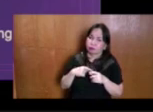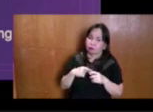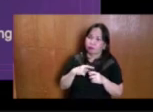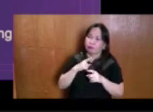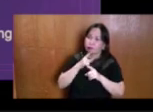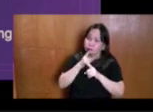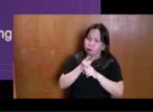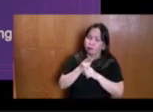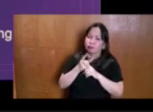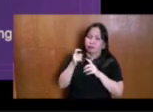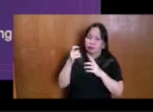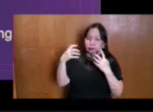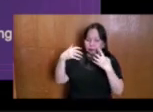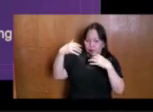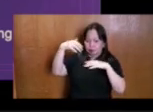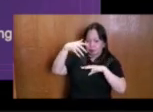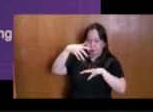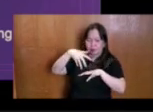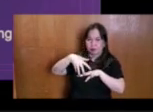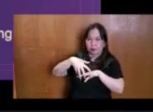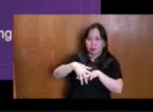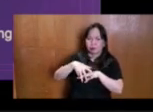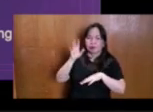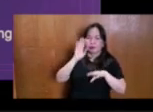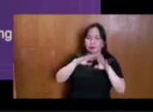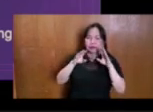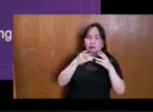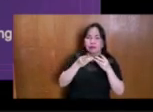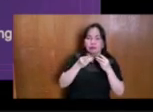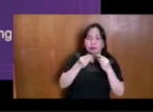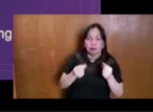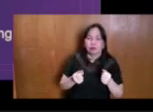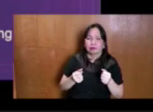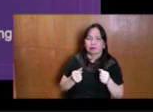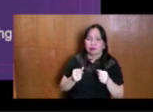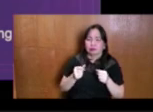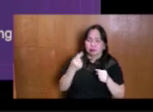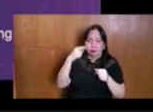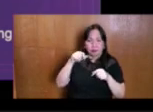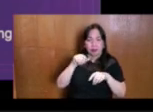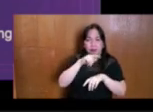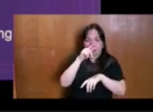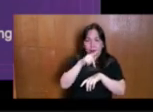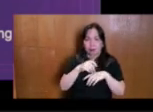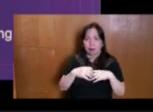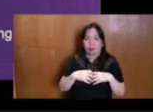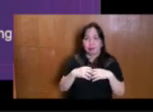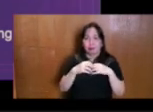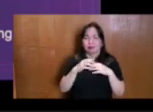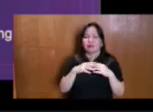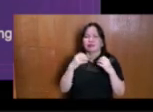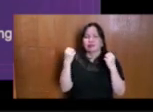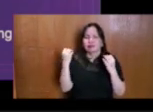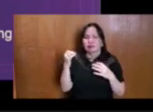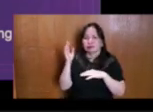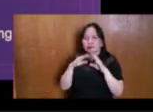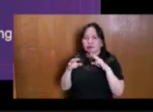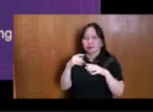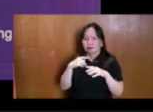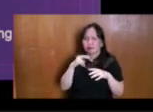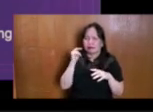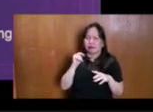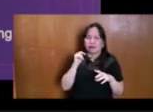actual problem-solving exercises, capability building for the Philippines. And there are big problems that